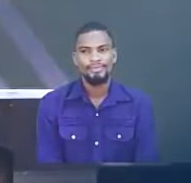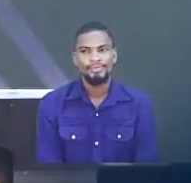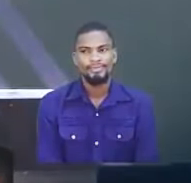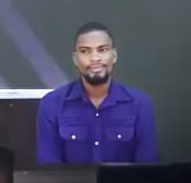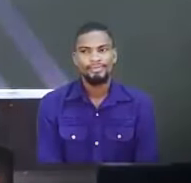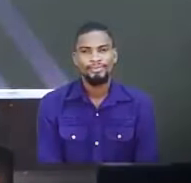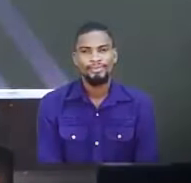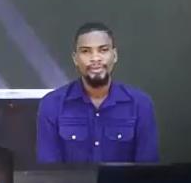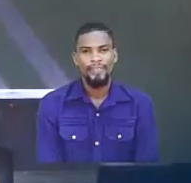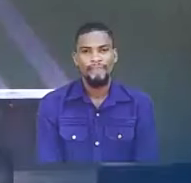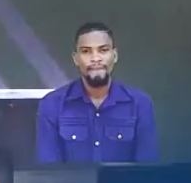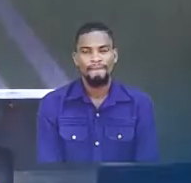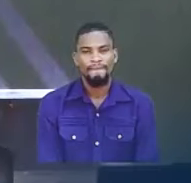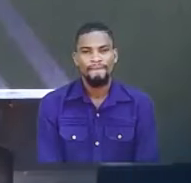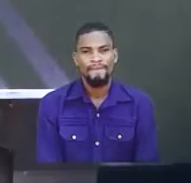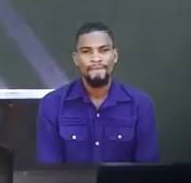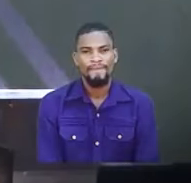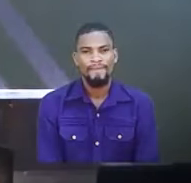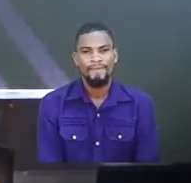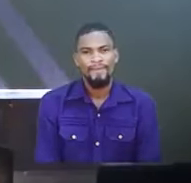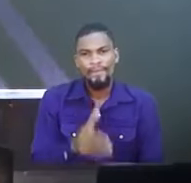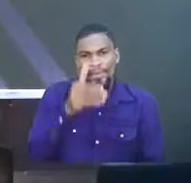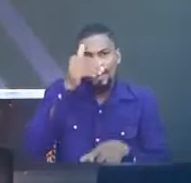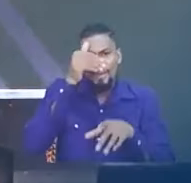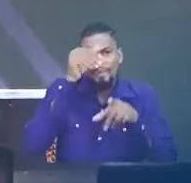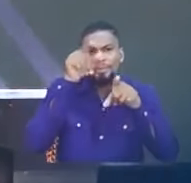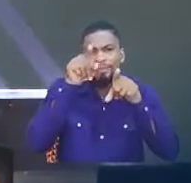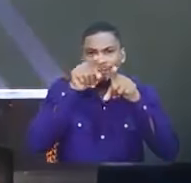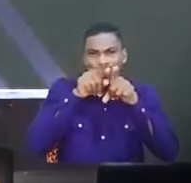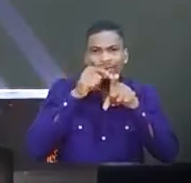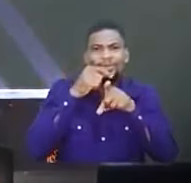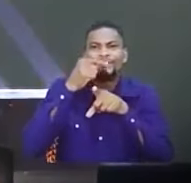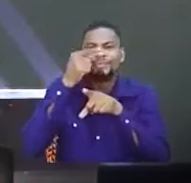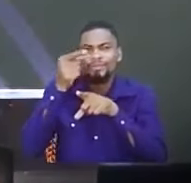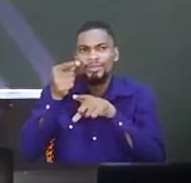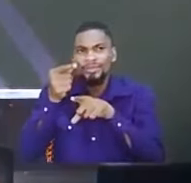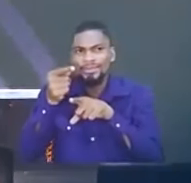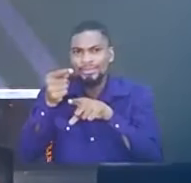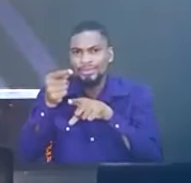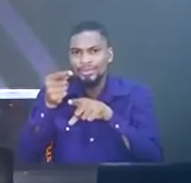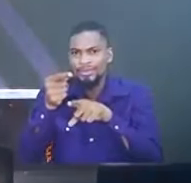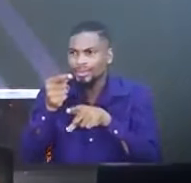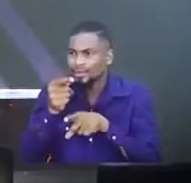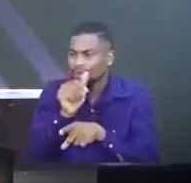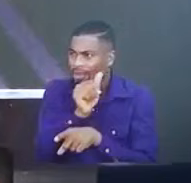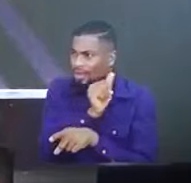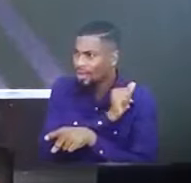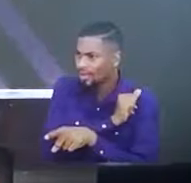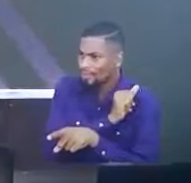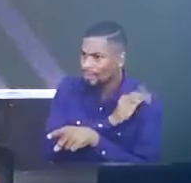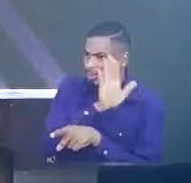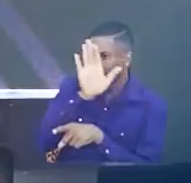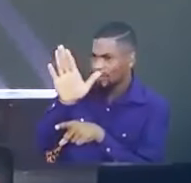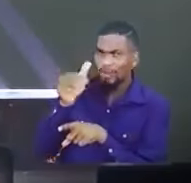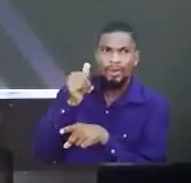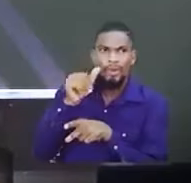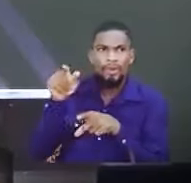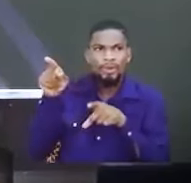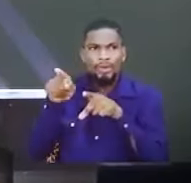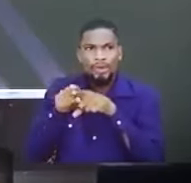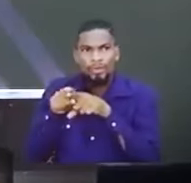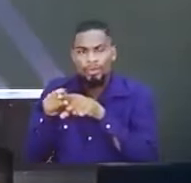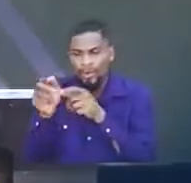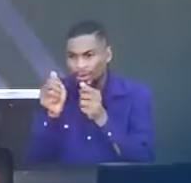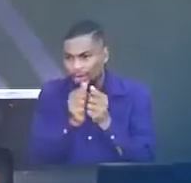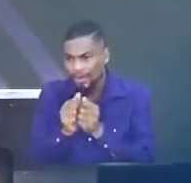Verse 20. Her brother Absalom said to her, "Has Amnon, your brother, been with you?"